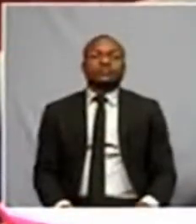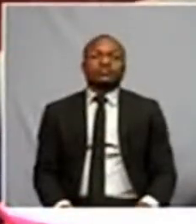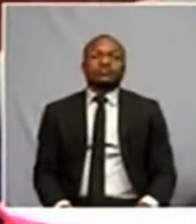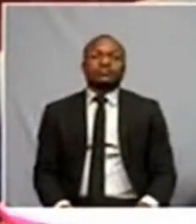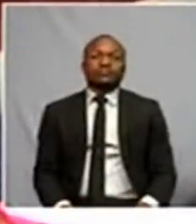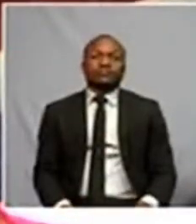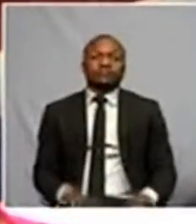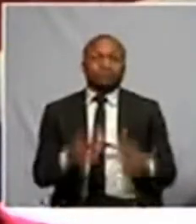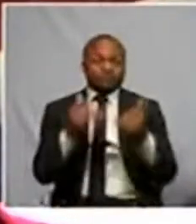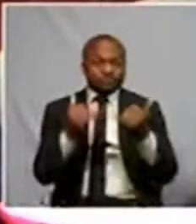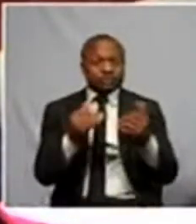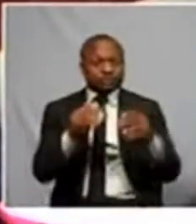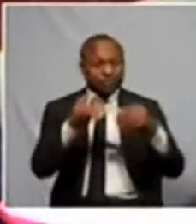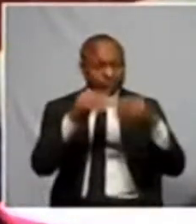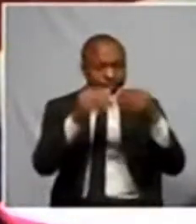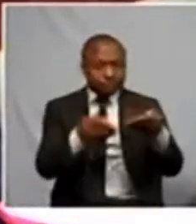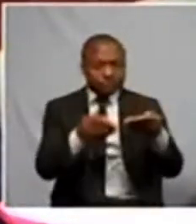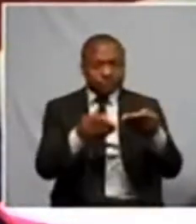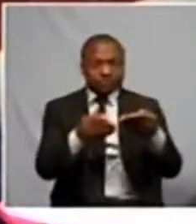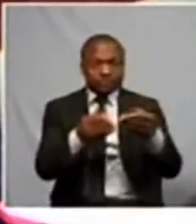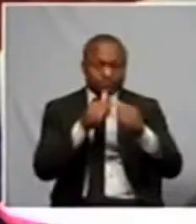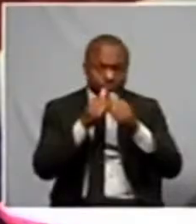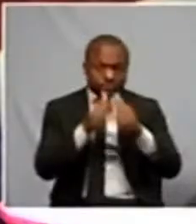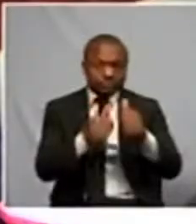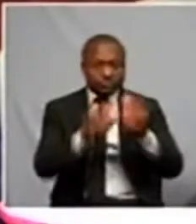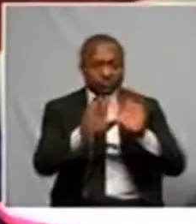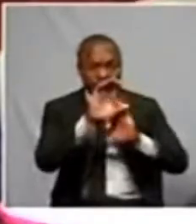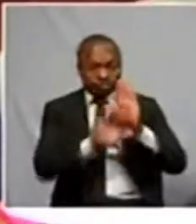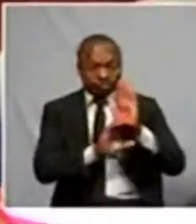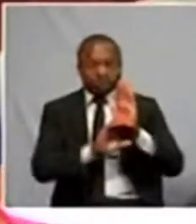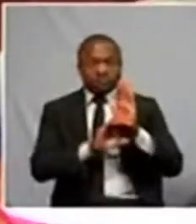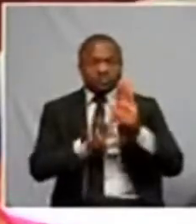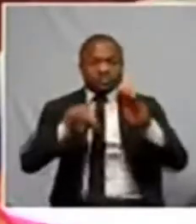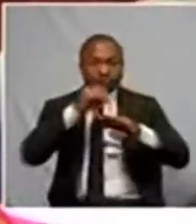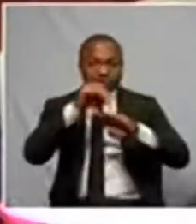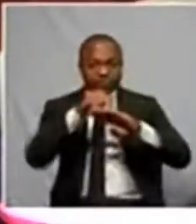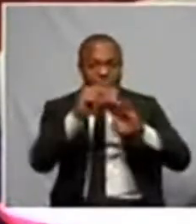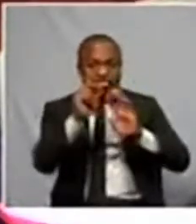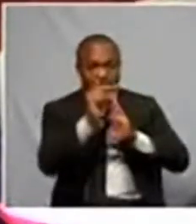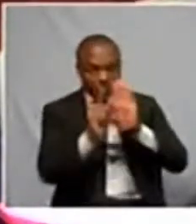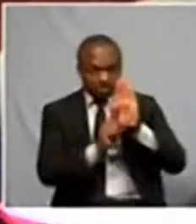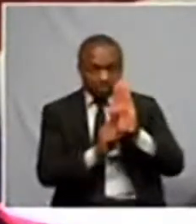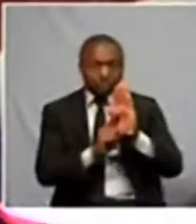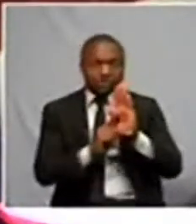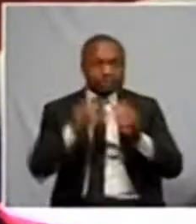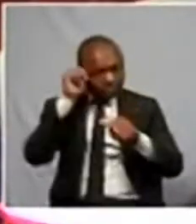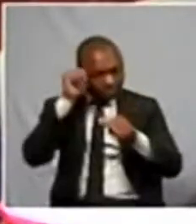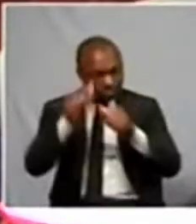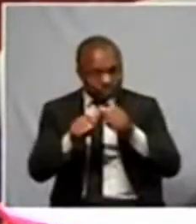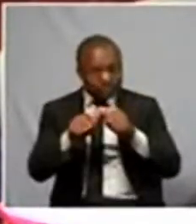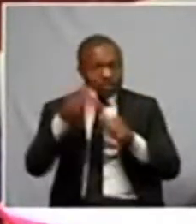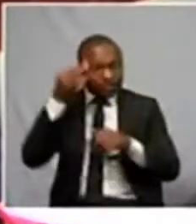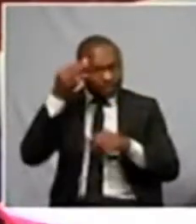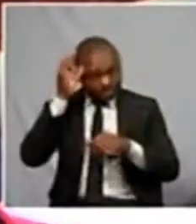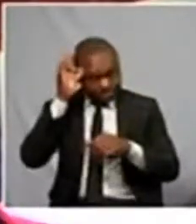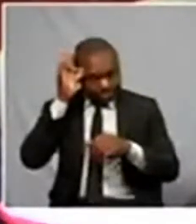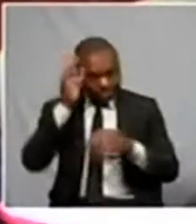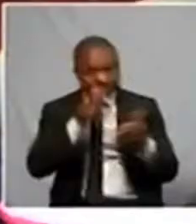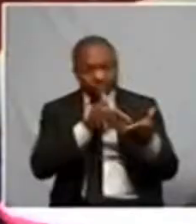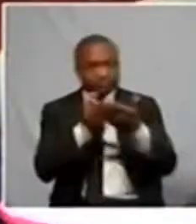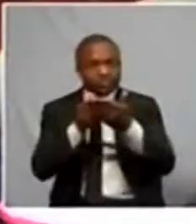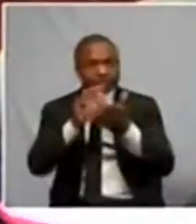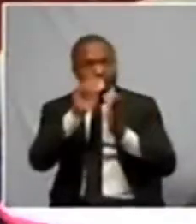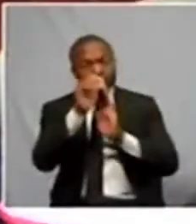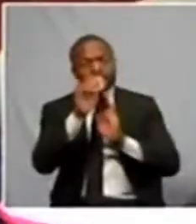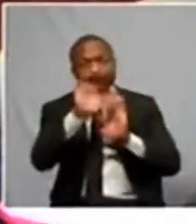I now present compliance with the Constitution and national policy. The agreement is not at variance with the Constitution